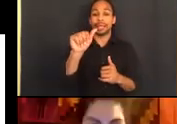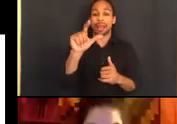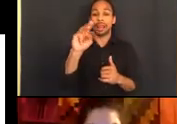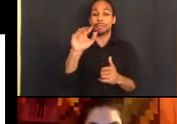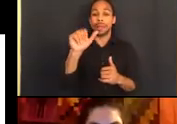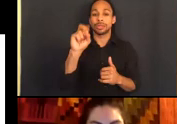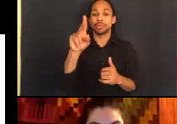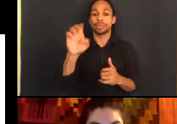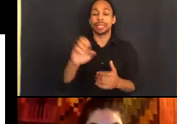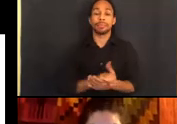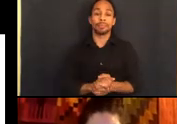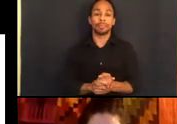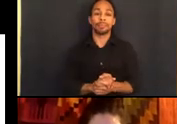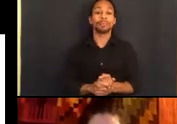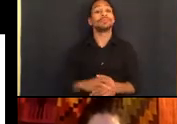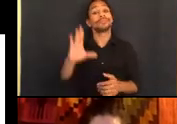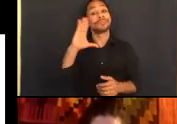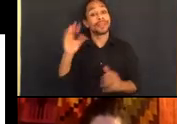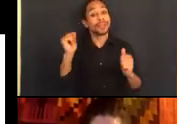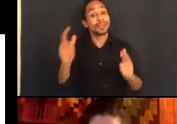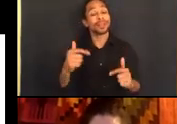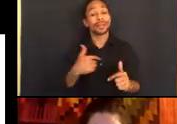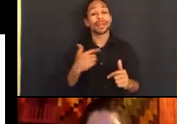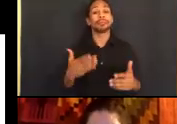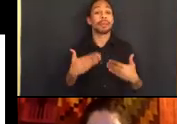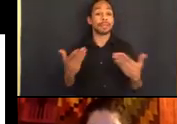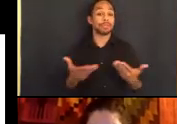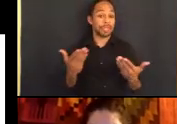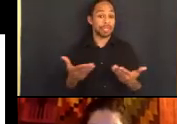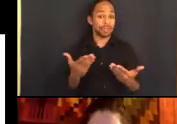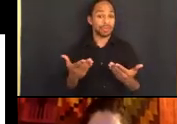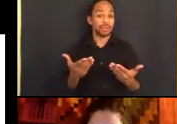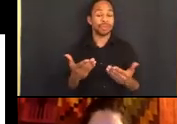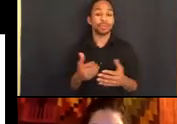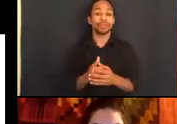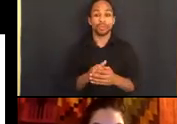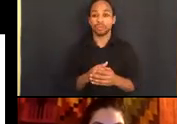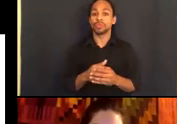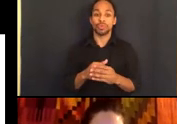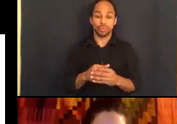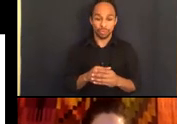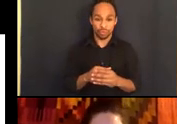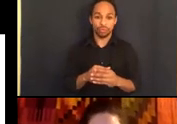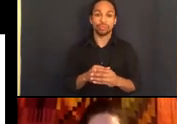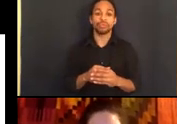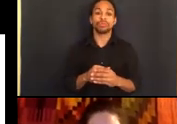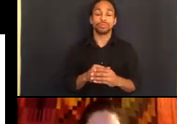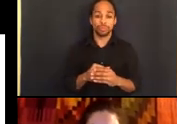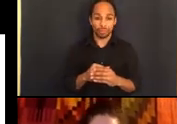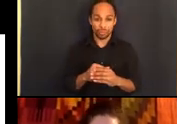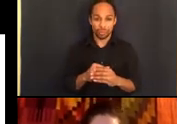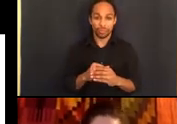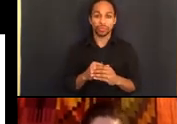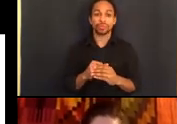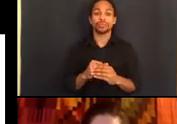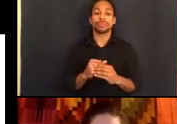everyone. I'm honored to be here to represent the SMEA Collective's work in solidarity with immigrant communities in New